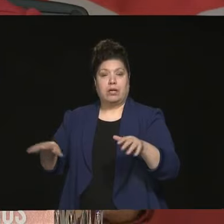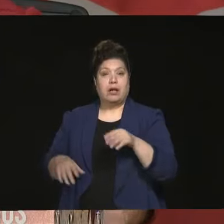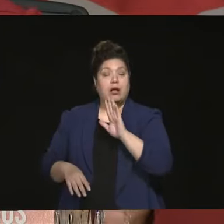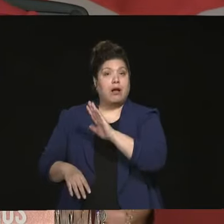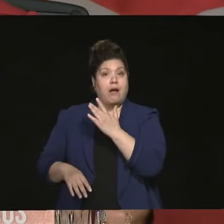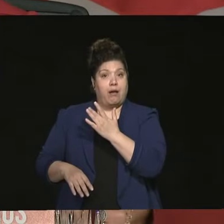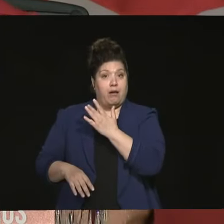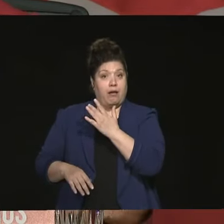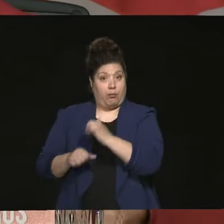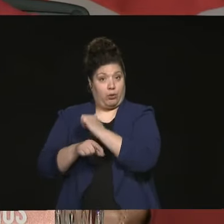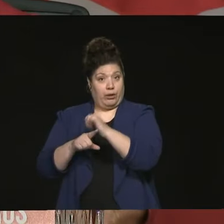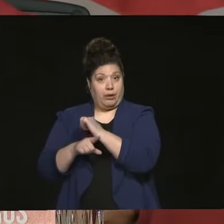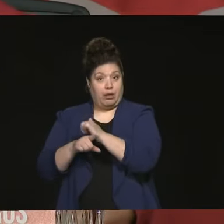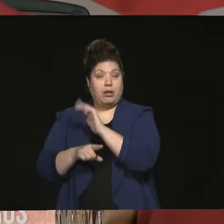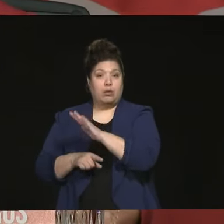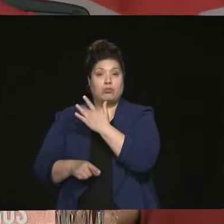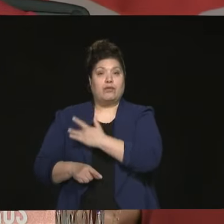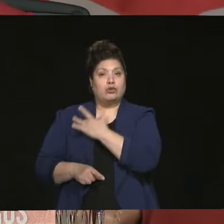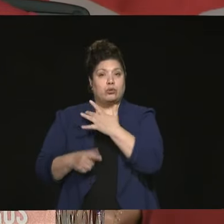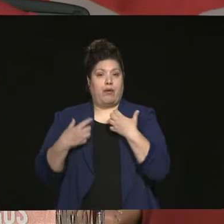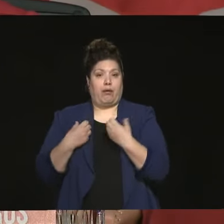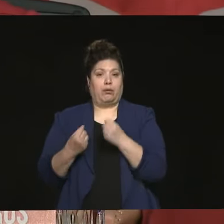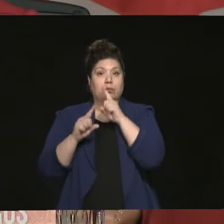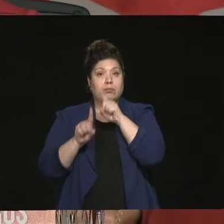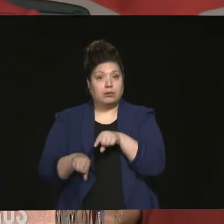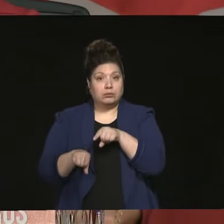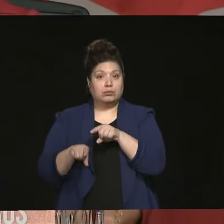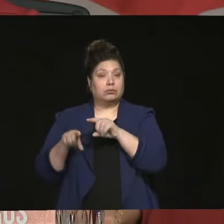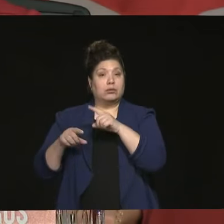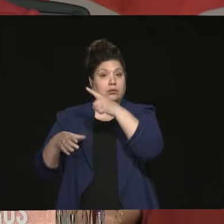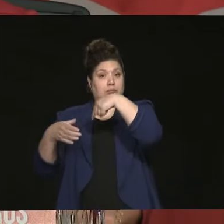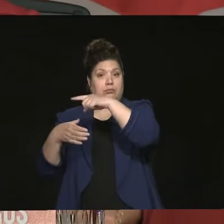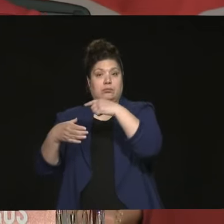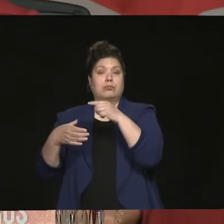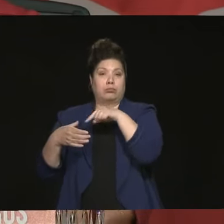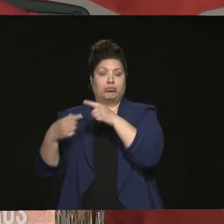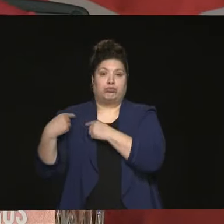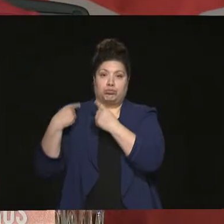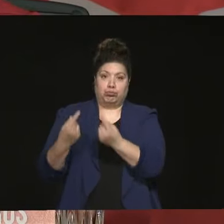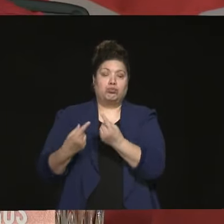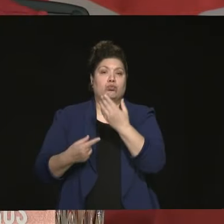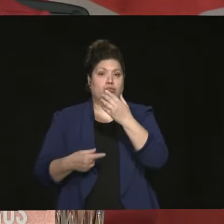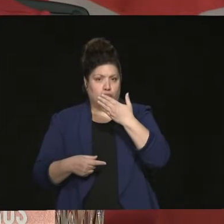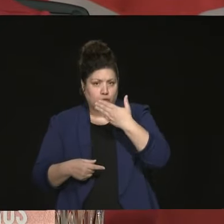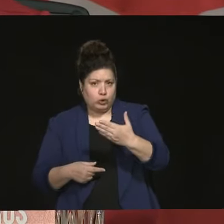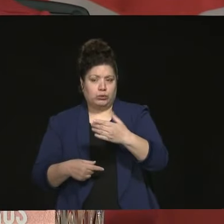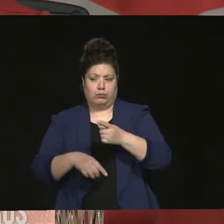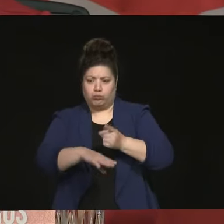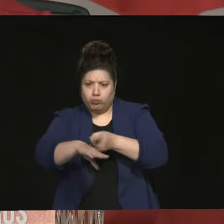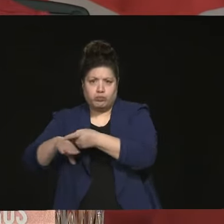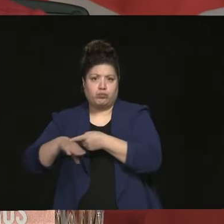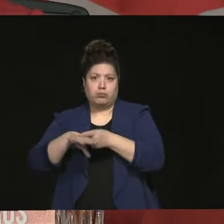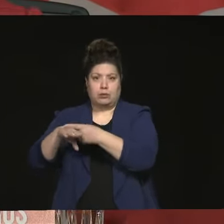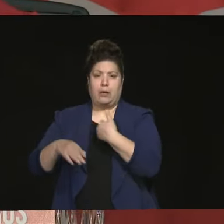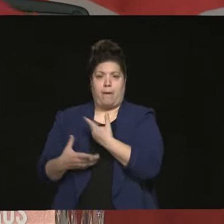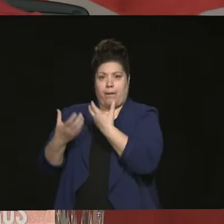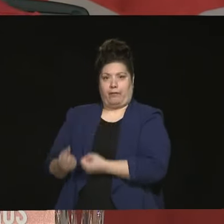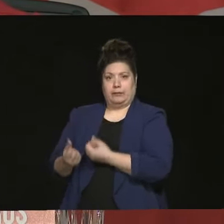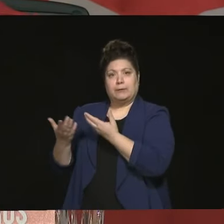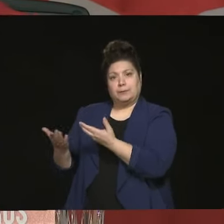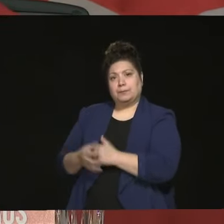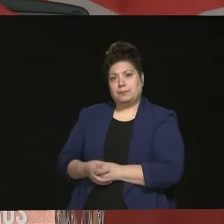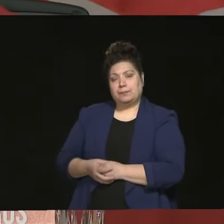health response has been very strong to date, and I have every confidence it will continue to be. Okay, thank you. And workers